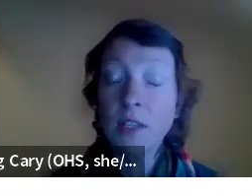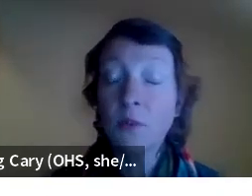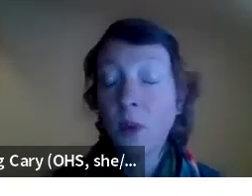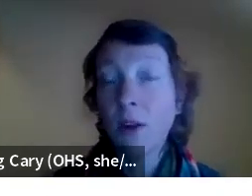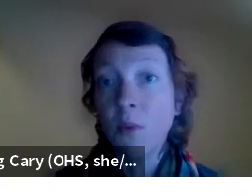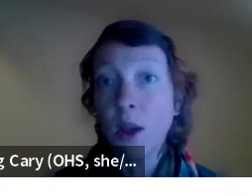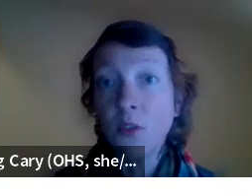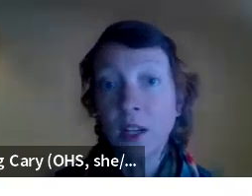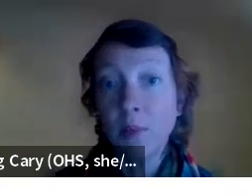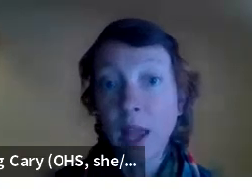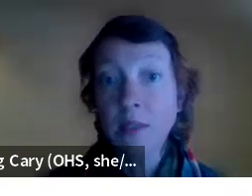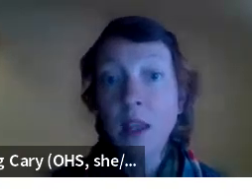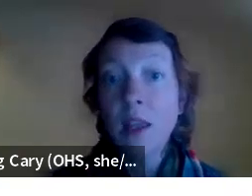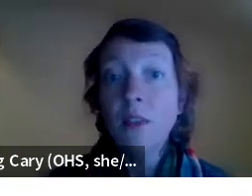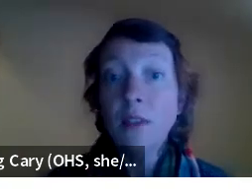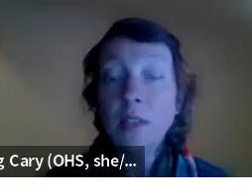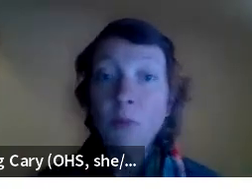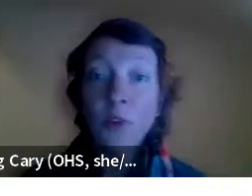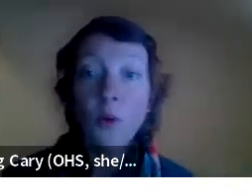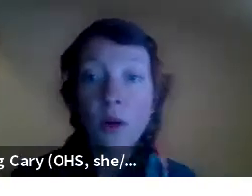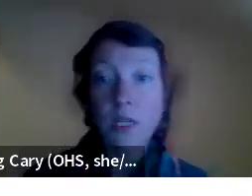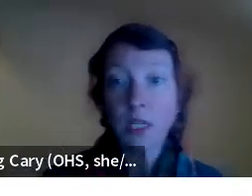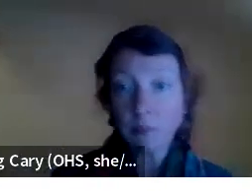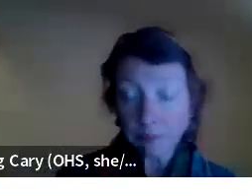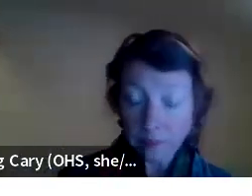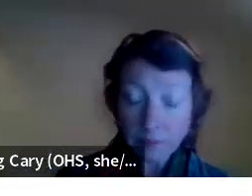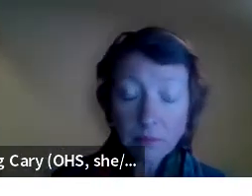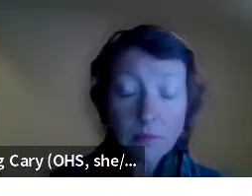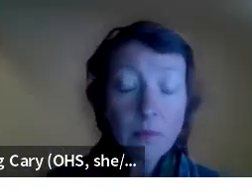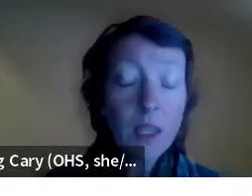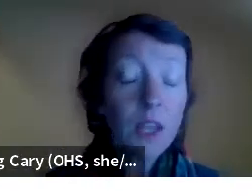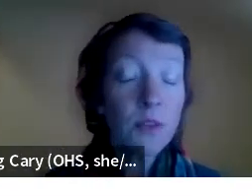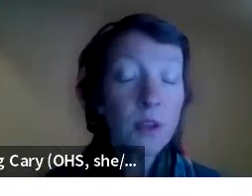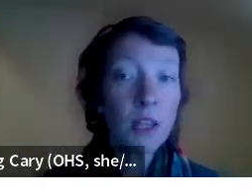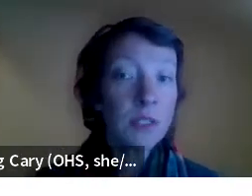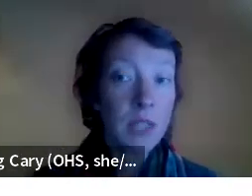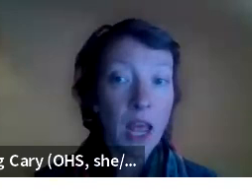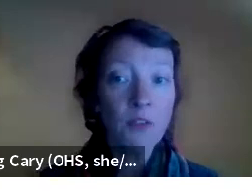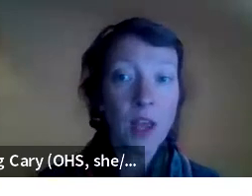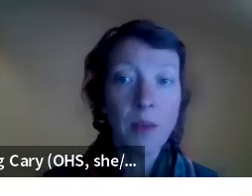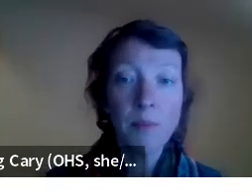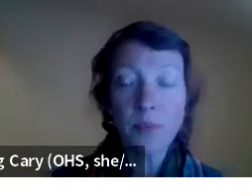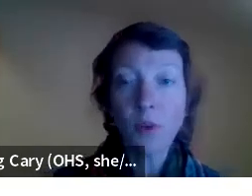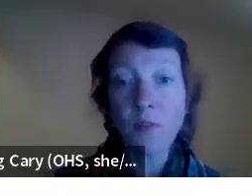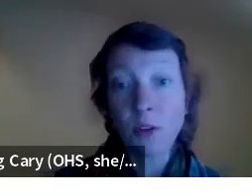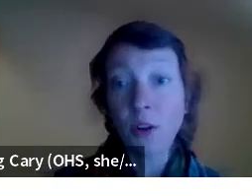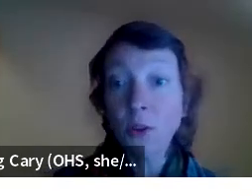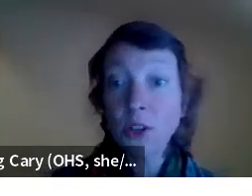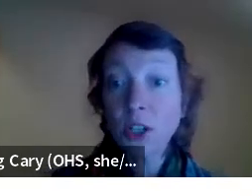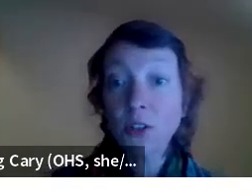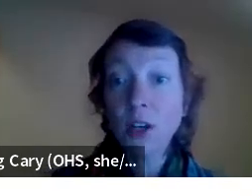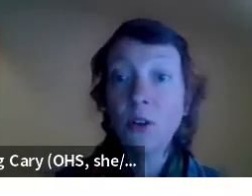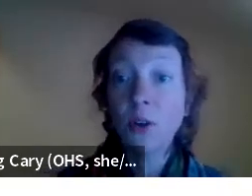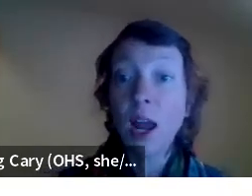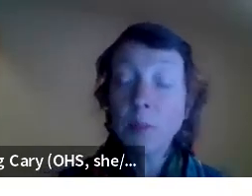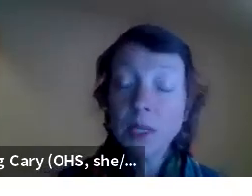5 days wearing a well-fitting mask. The same for quarantine. If staff or if there are older